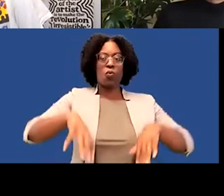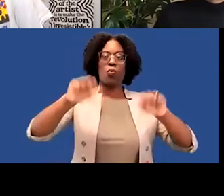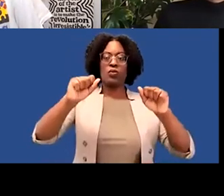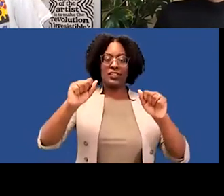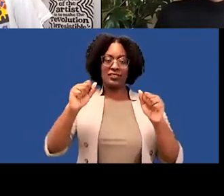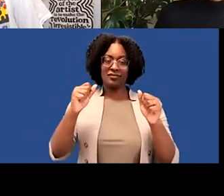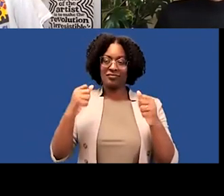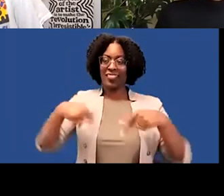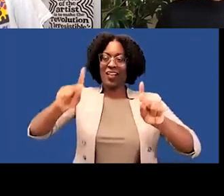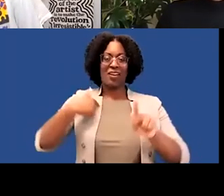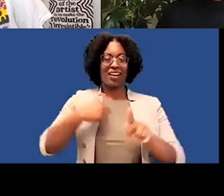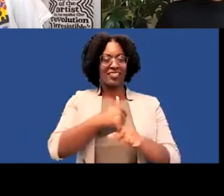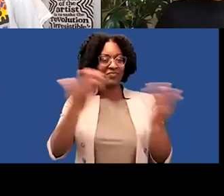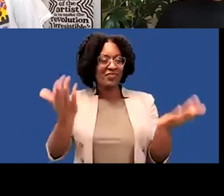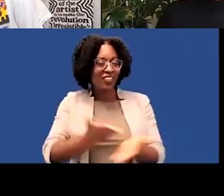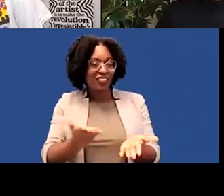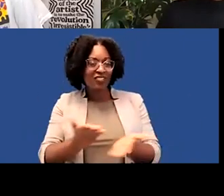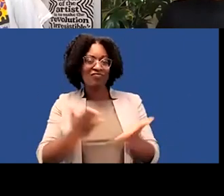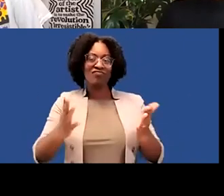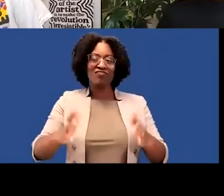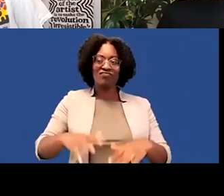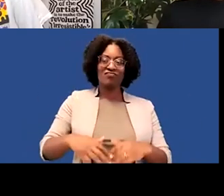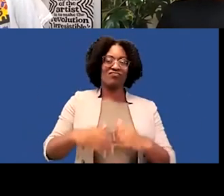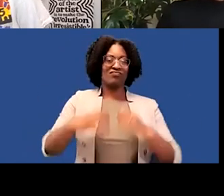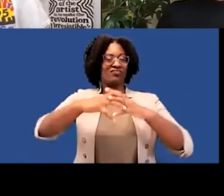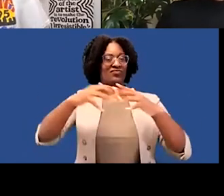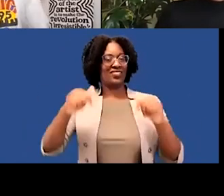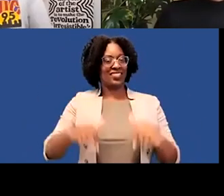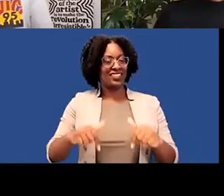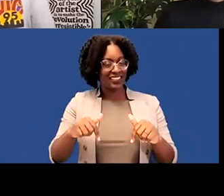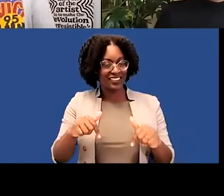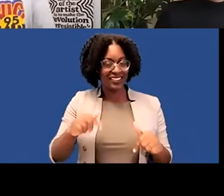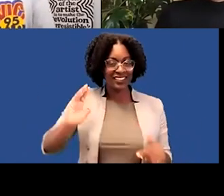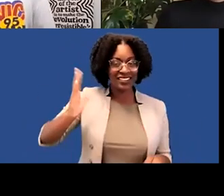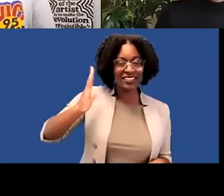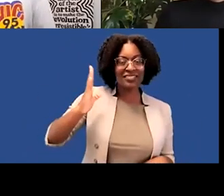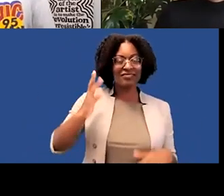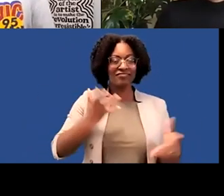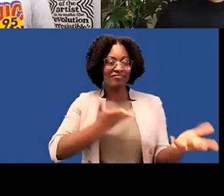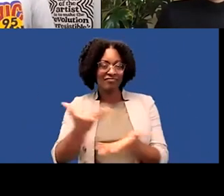Yeah, just thank you all for the care and the love and support. And we really are